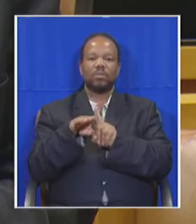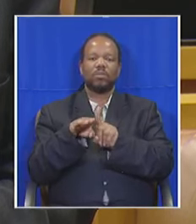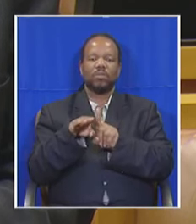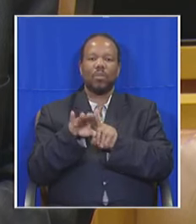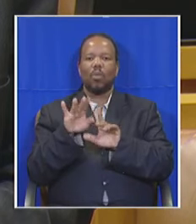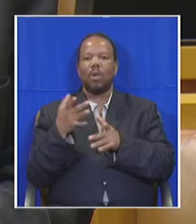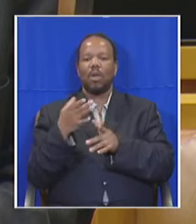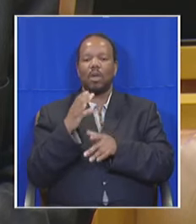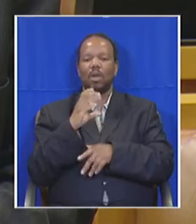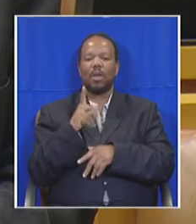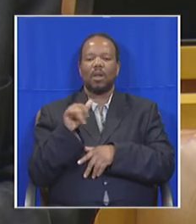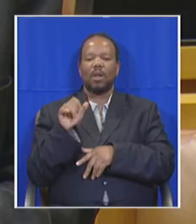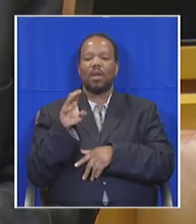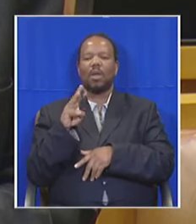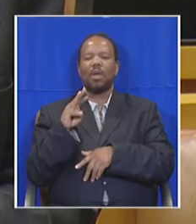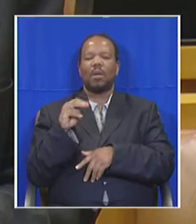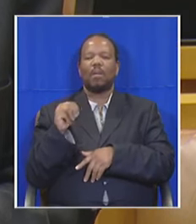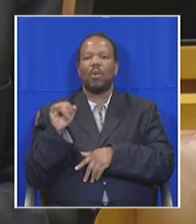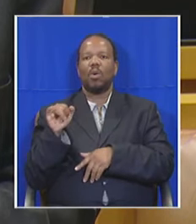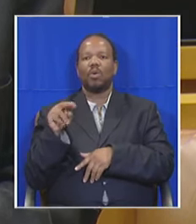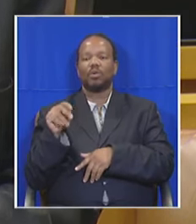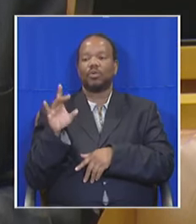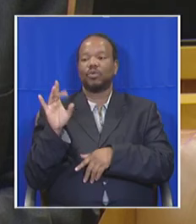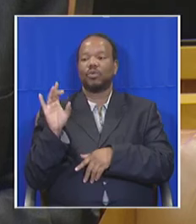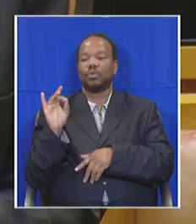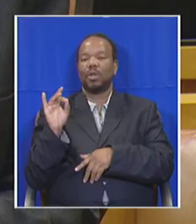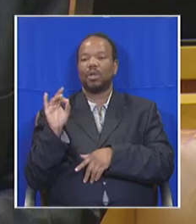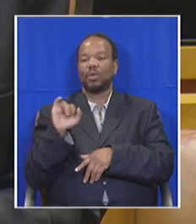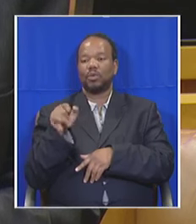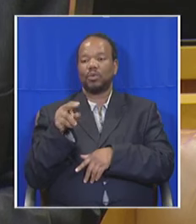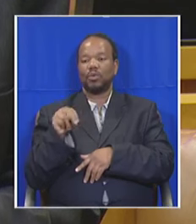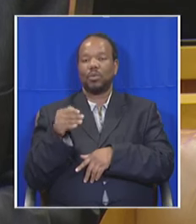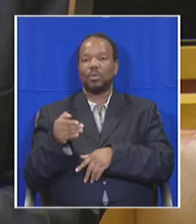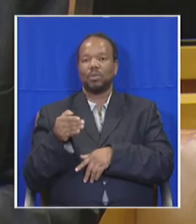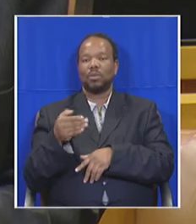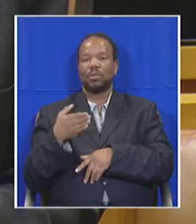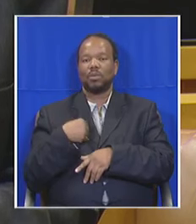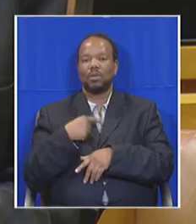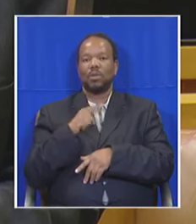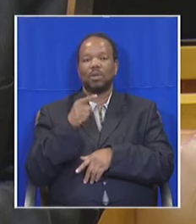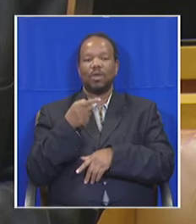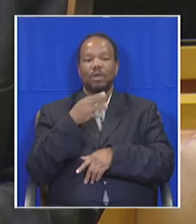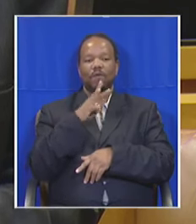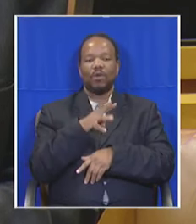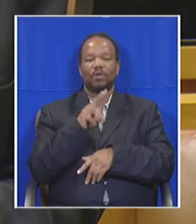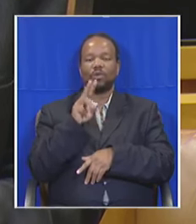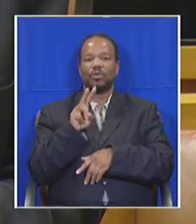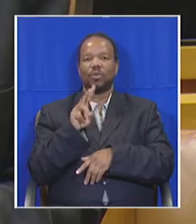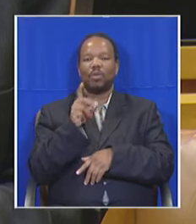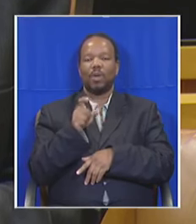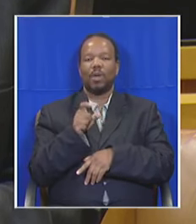Town, early on Tuesday 6 June 2017. Understands that the 42-year-old